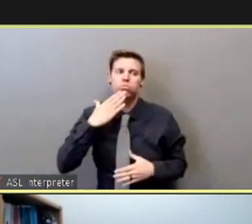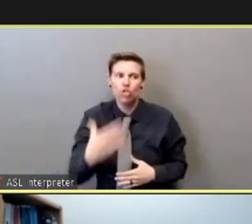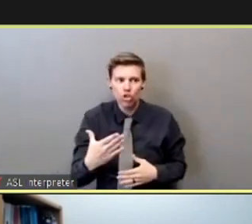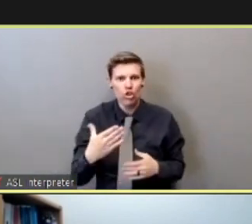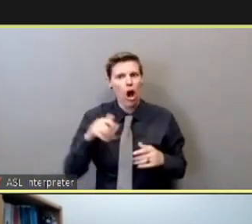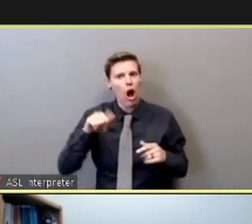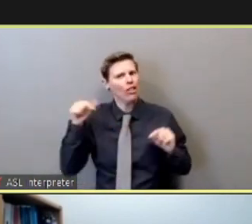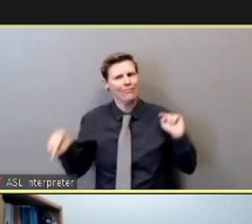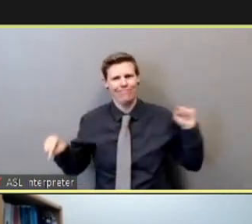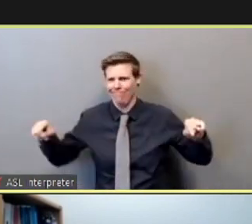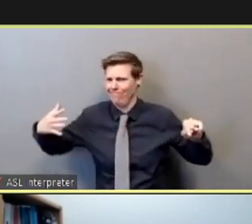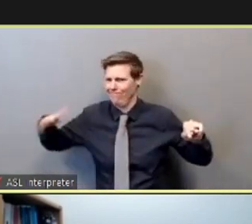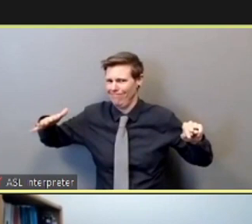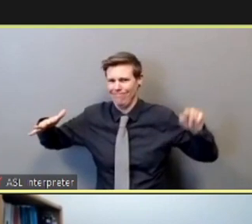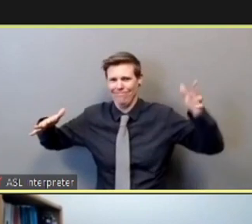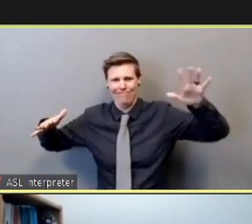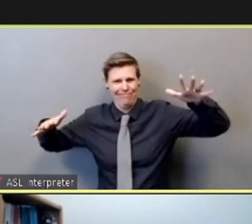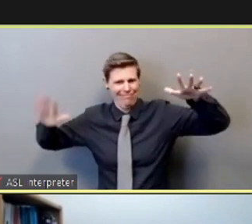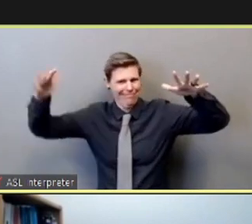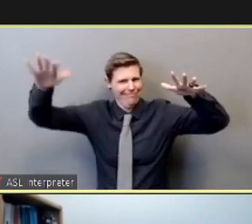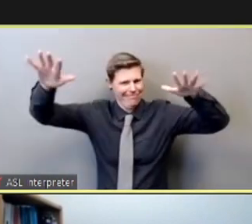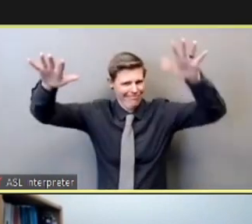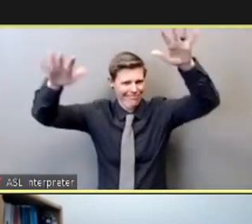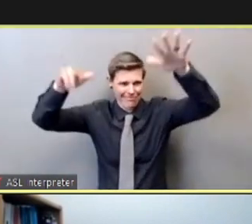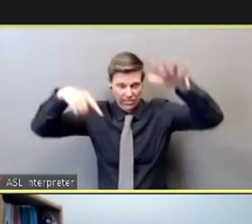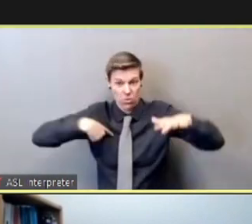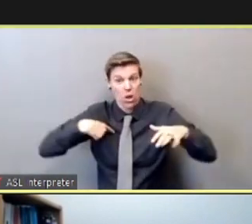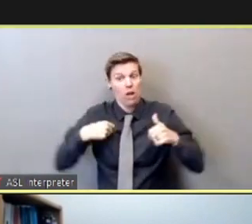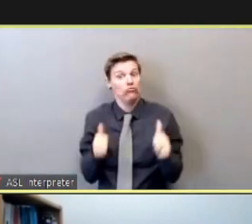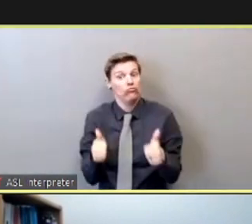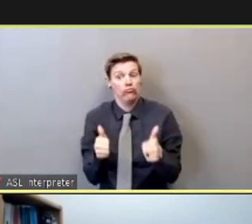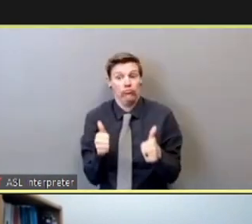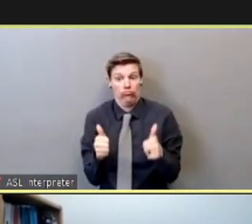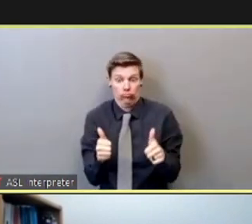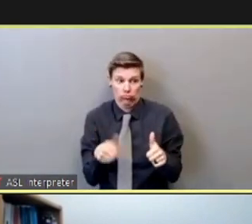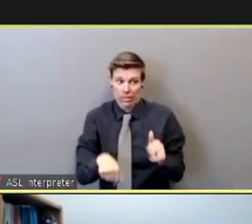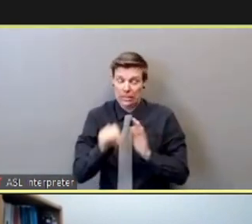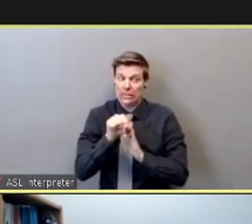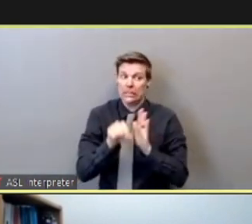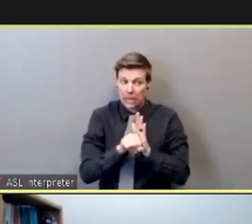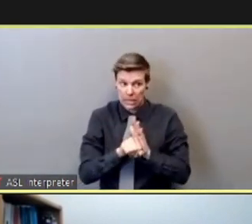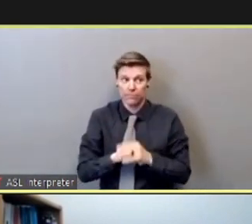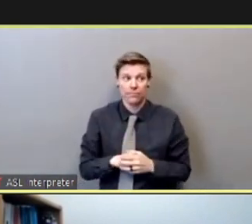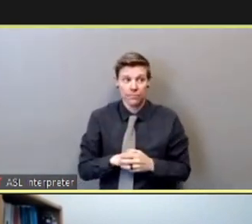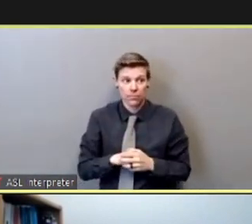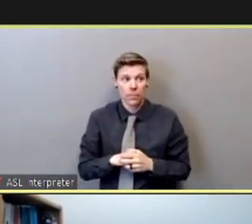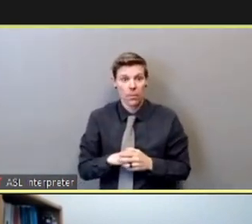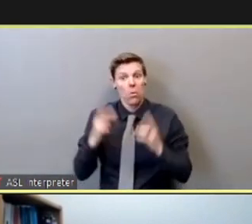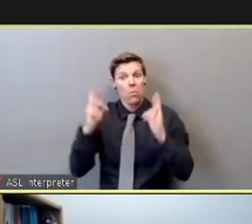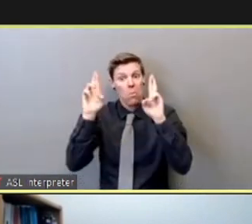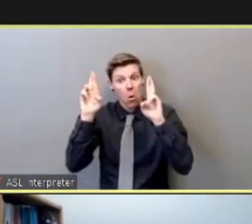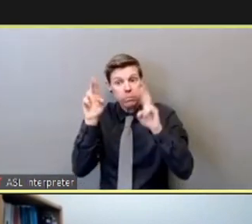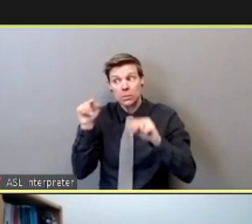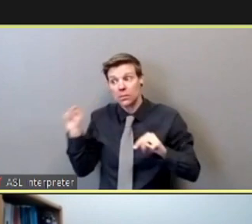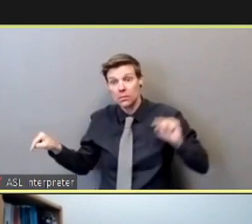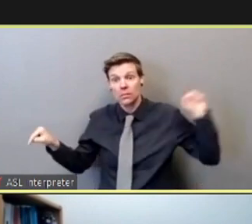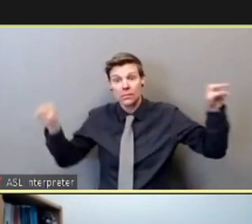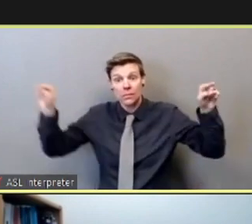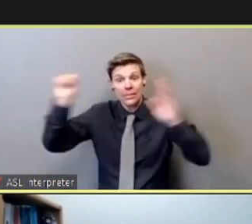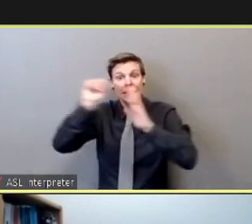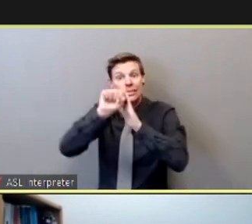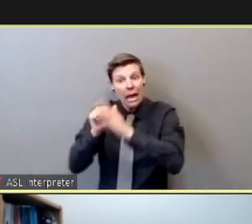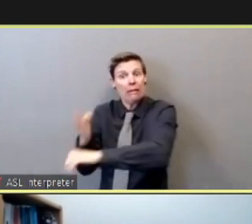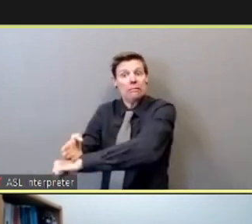well, and we do hope that we see this turning around for them very soon as well.